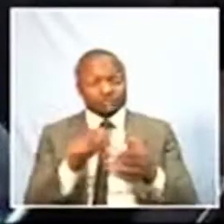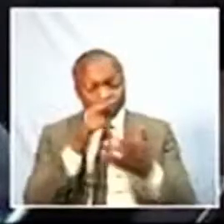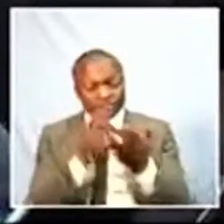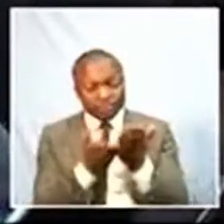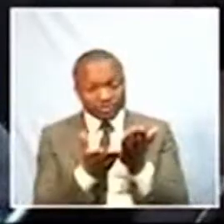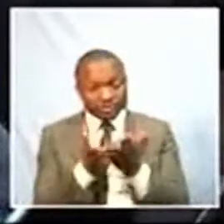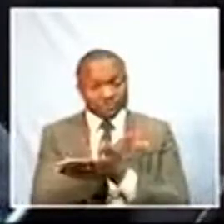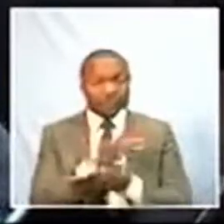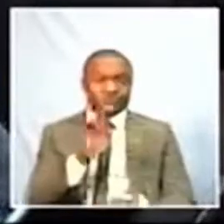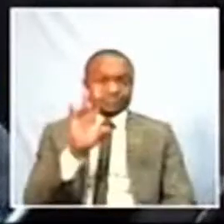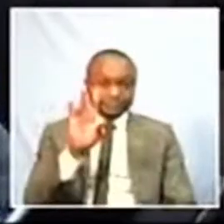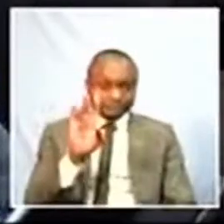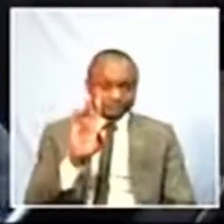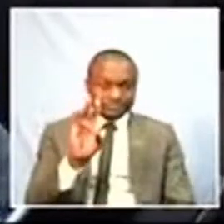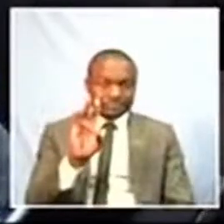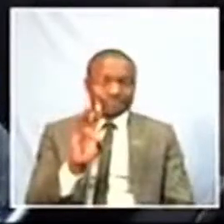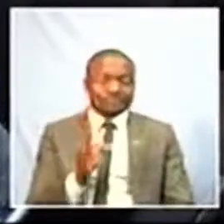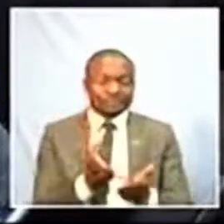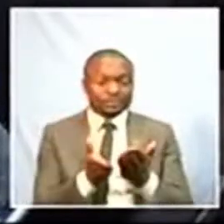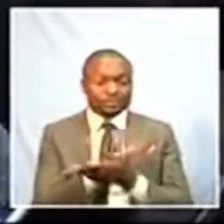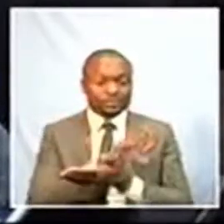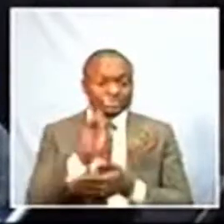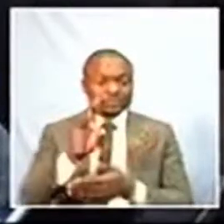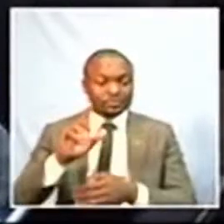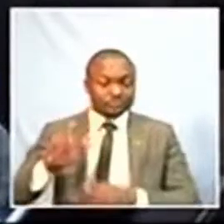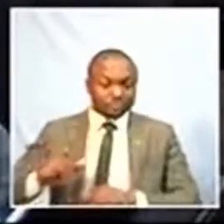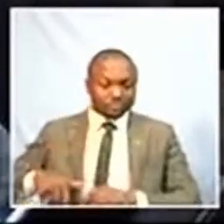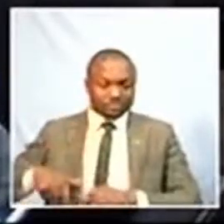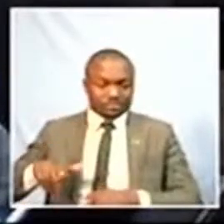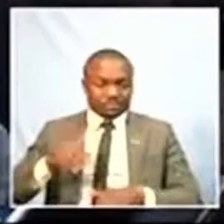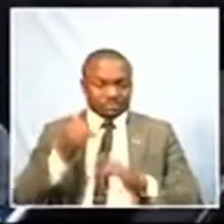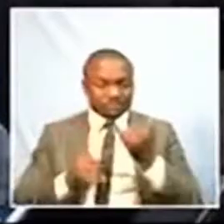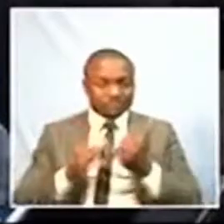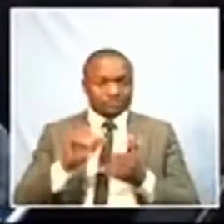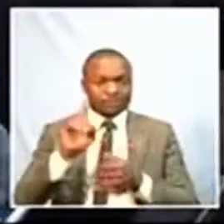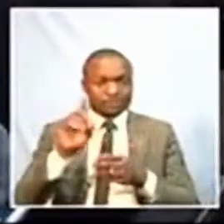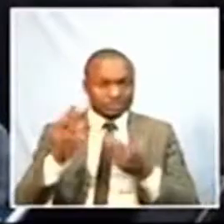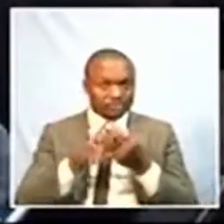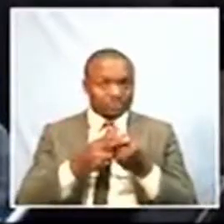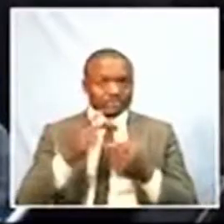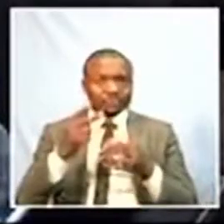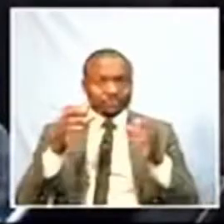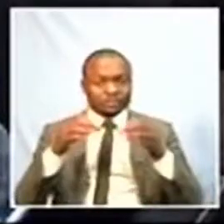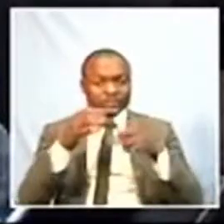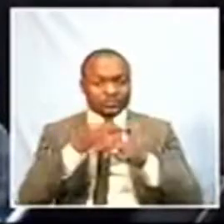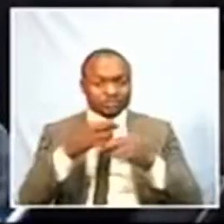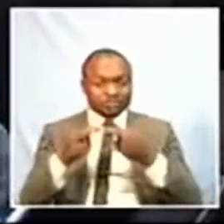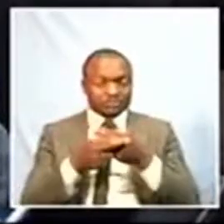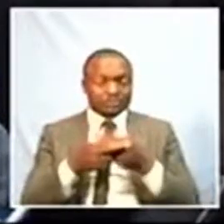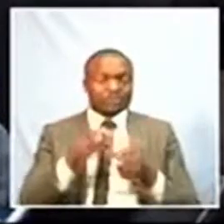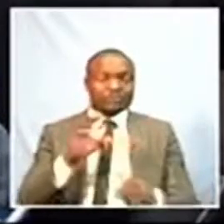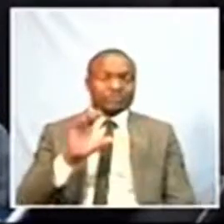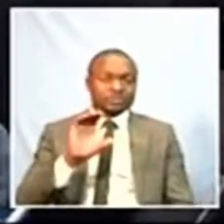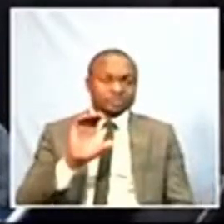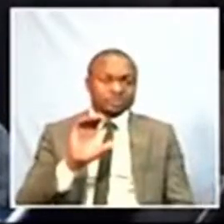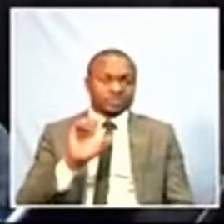witness. Page 7, delayed the completion of 1x3 classroom block at Sichikwekwe